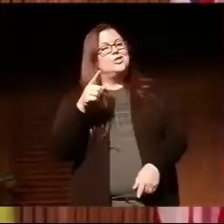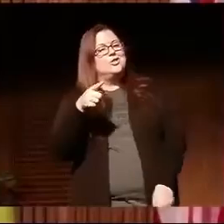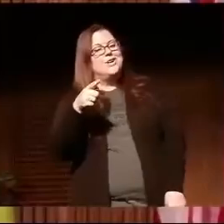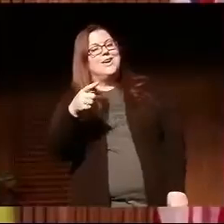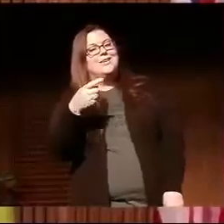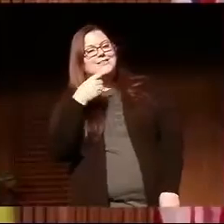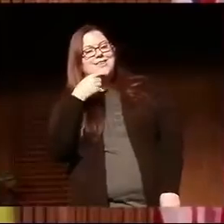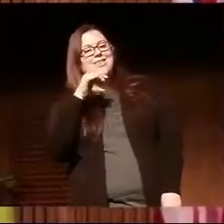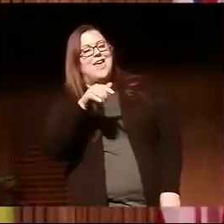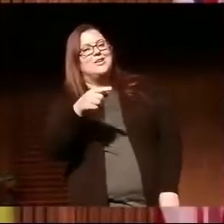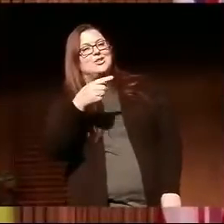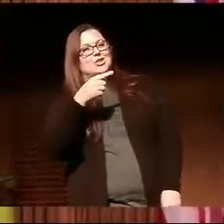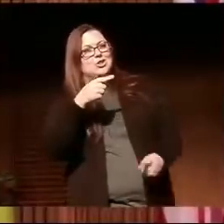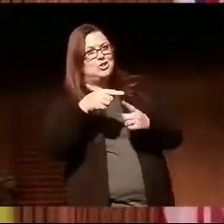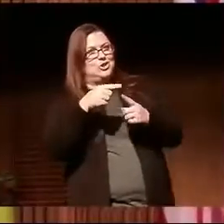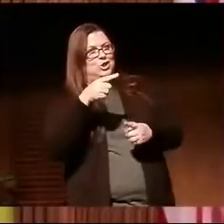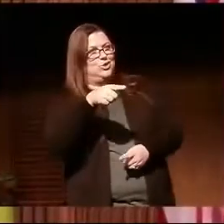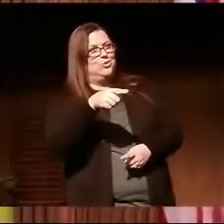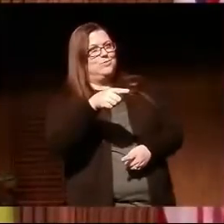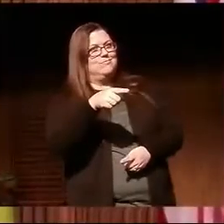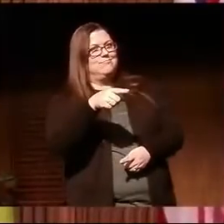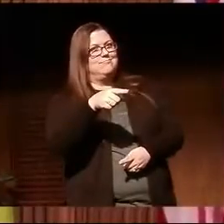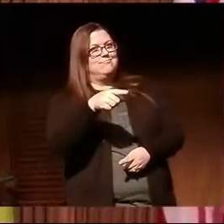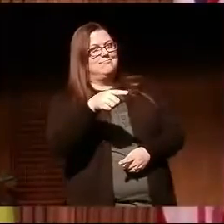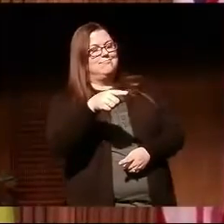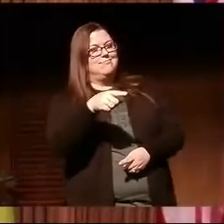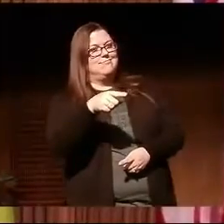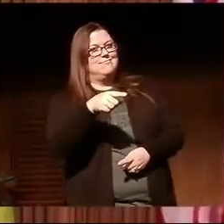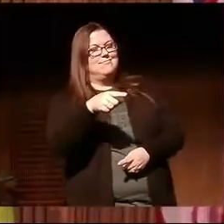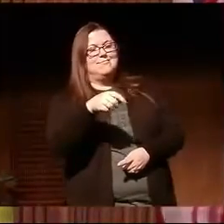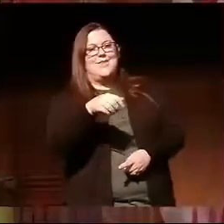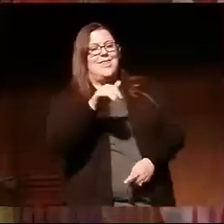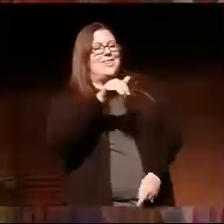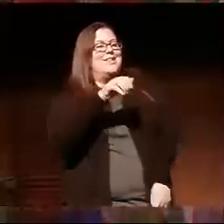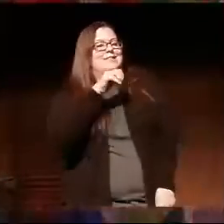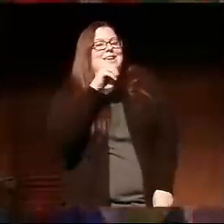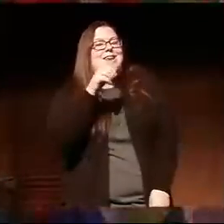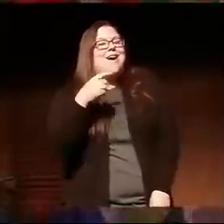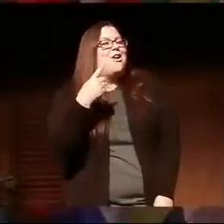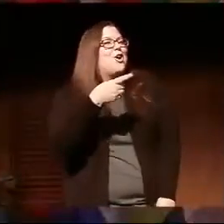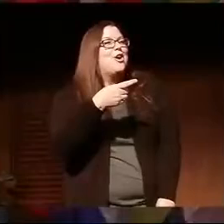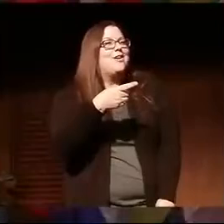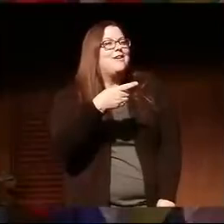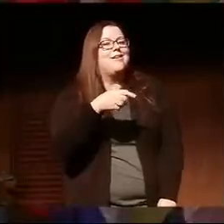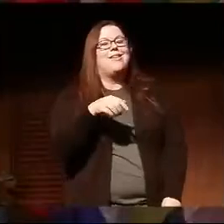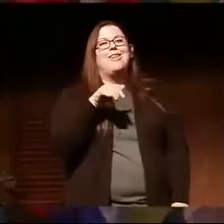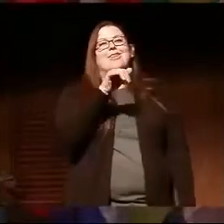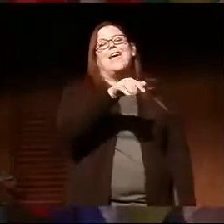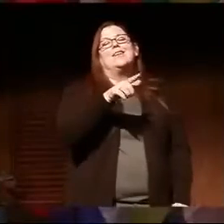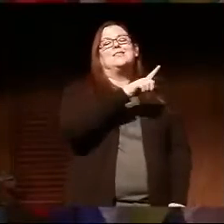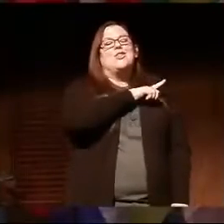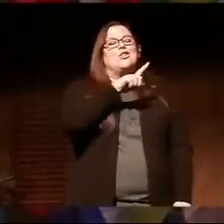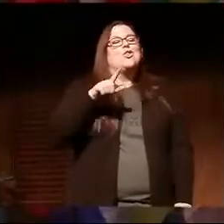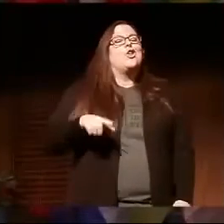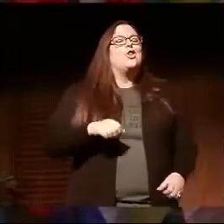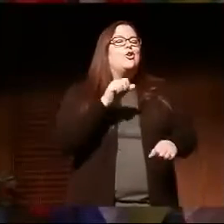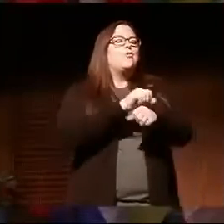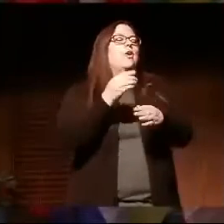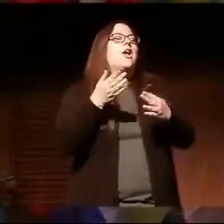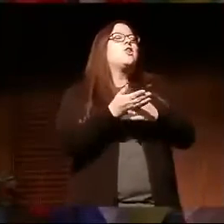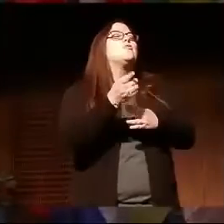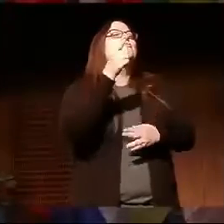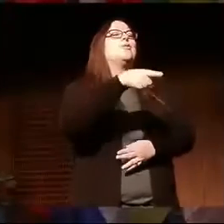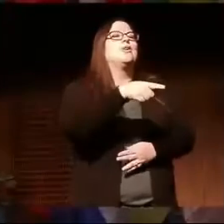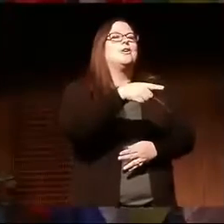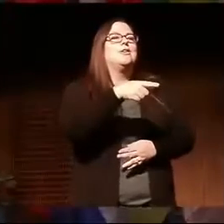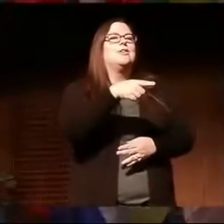she gives that to you. That, and in fact, it's not even her, is it? That's the Lord working through the sister to lift your head